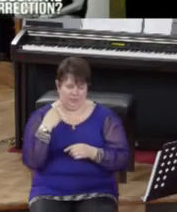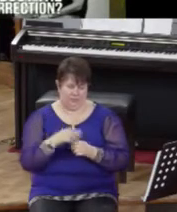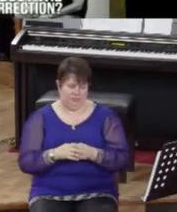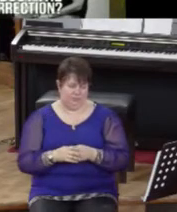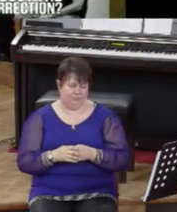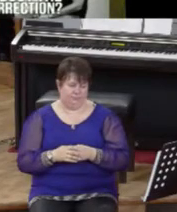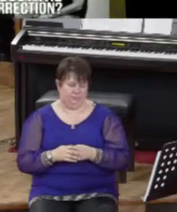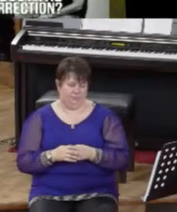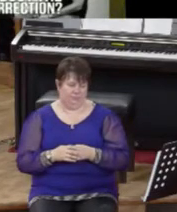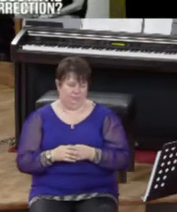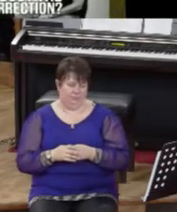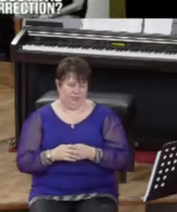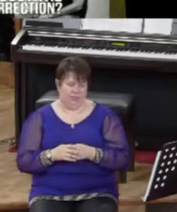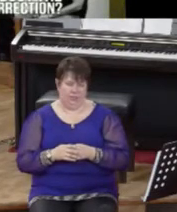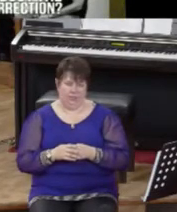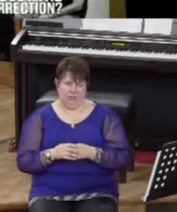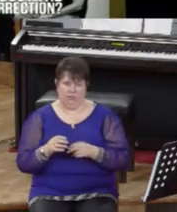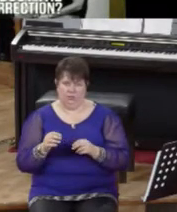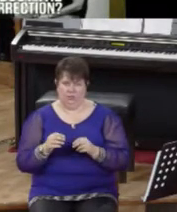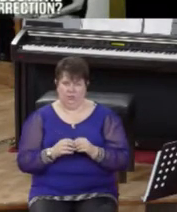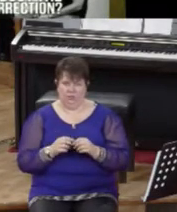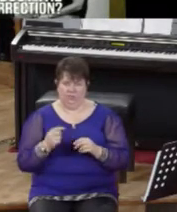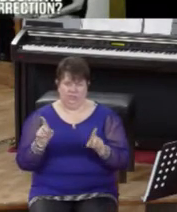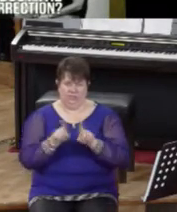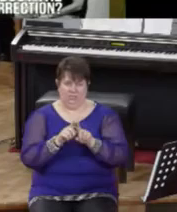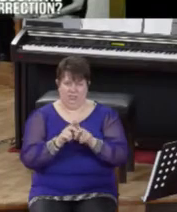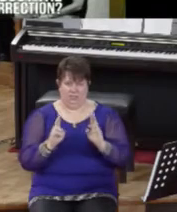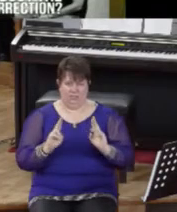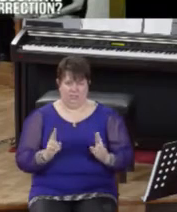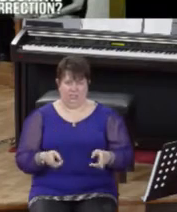We're deluded. We're dead.